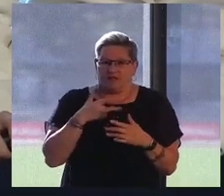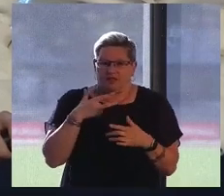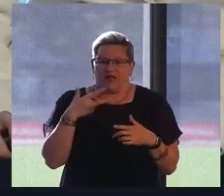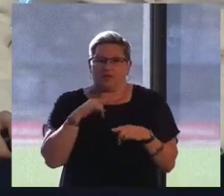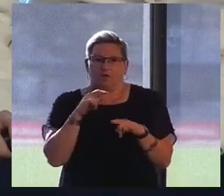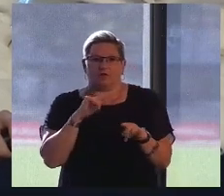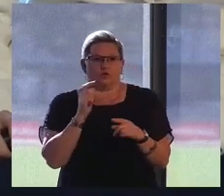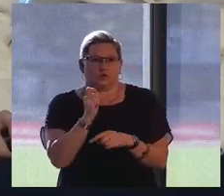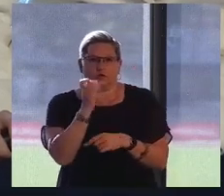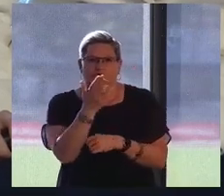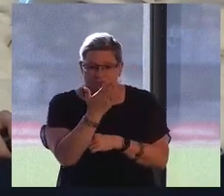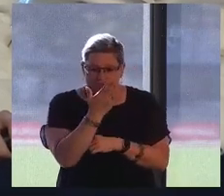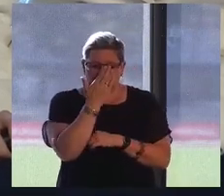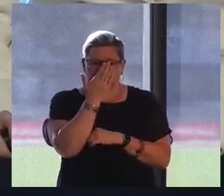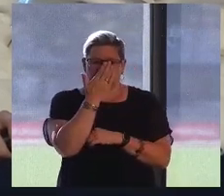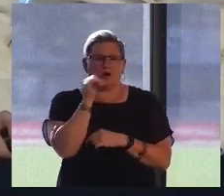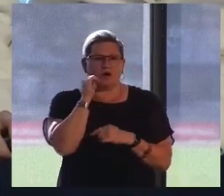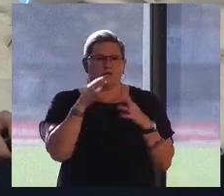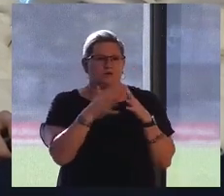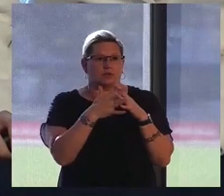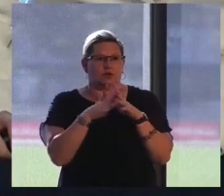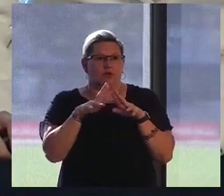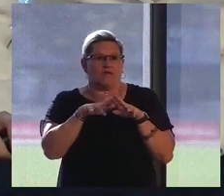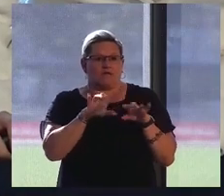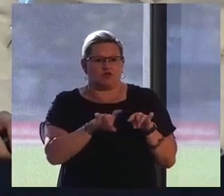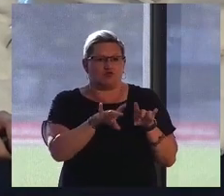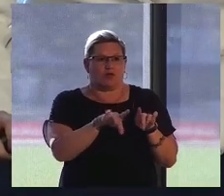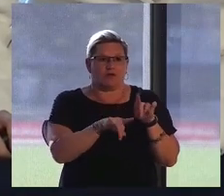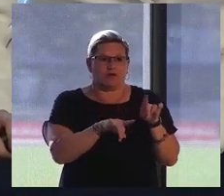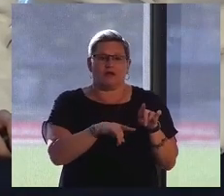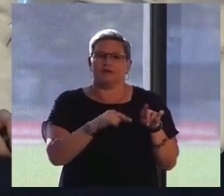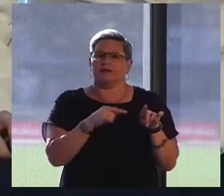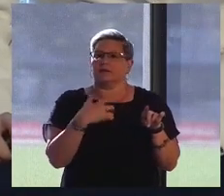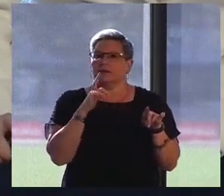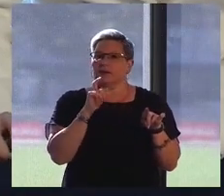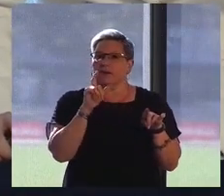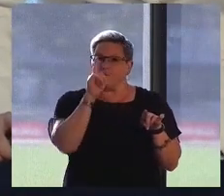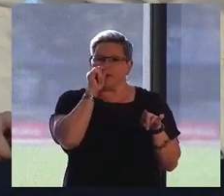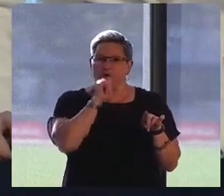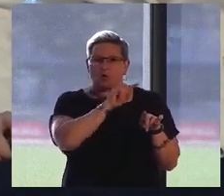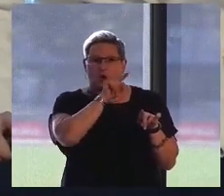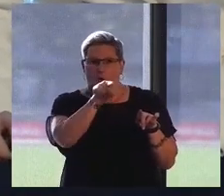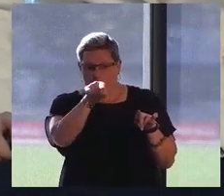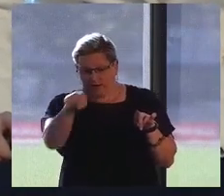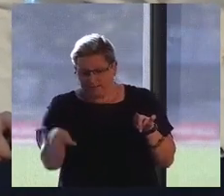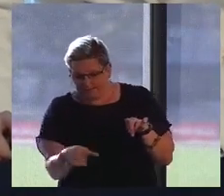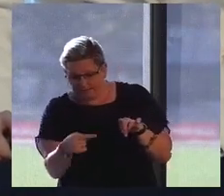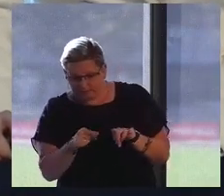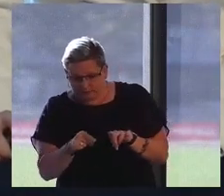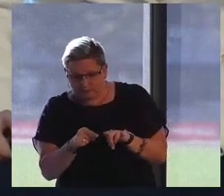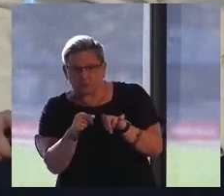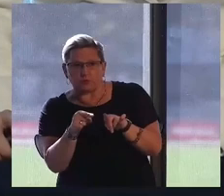know that WWF Australia, for example, send ecologists out regularly to track migratory